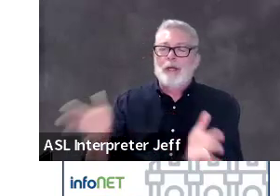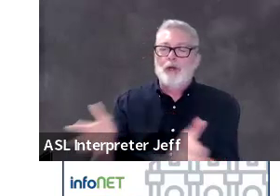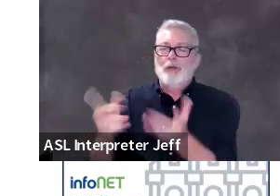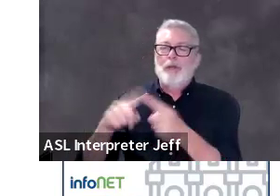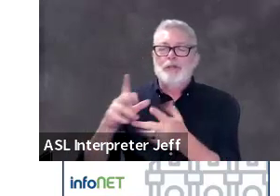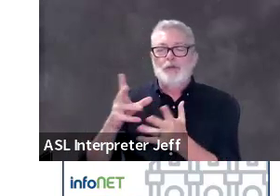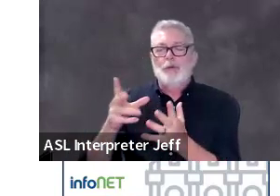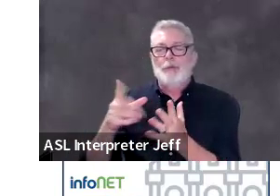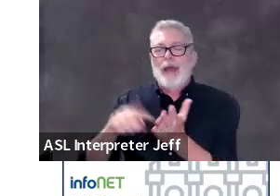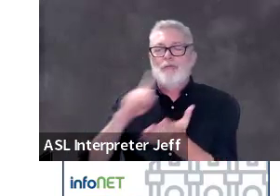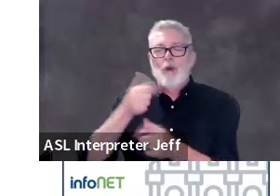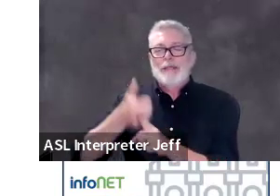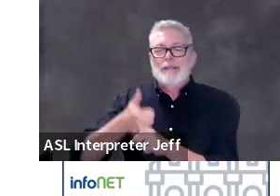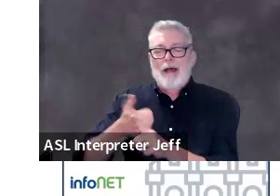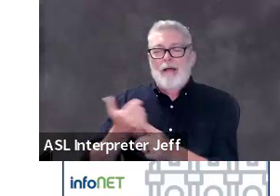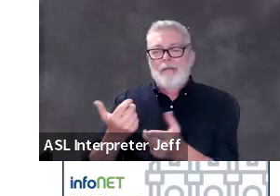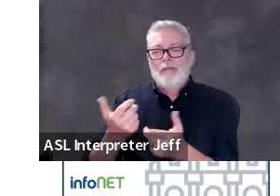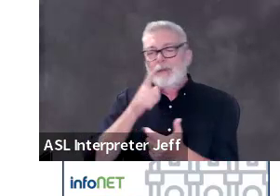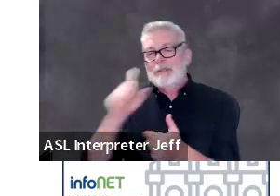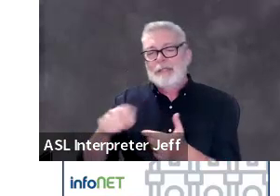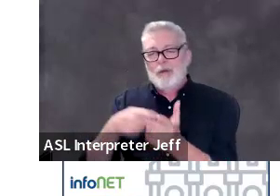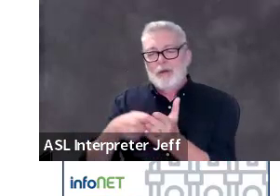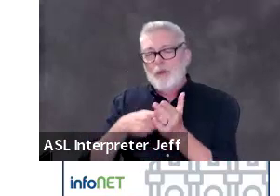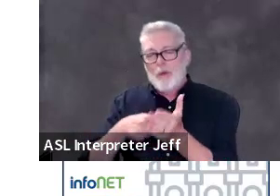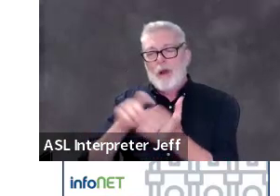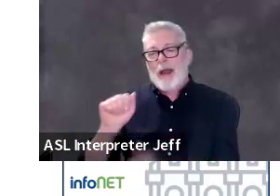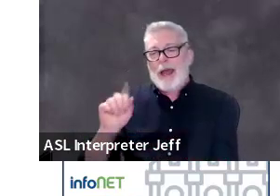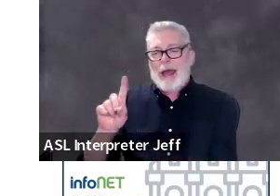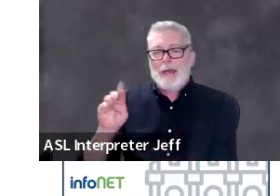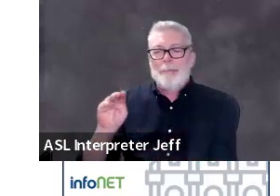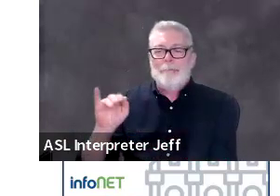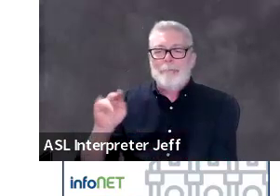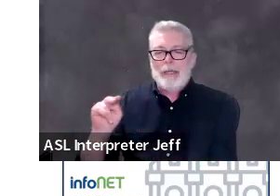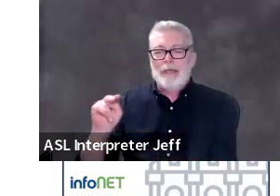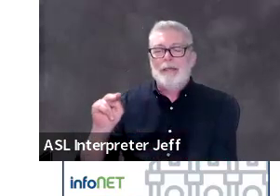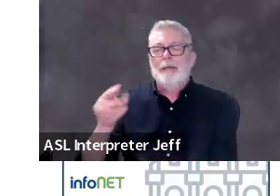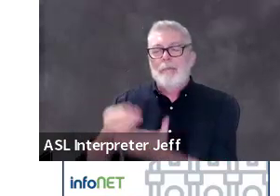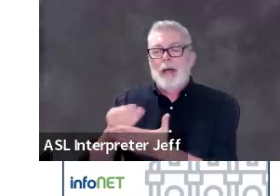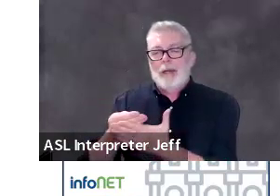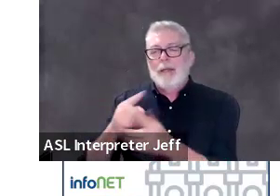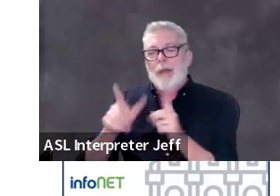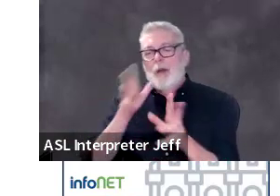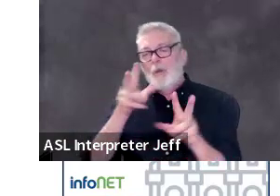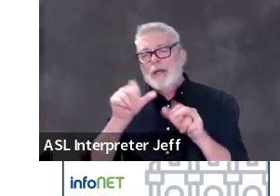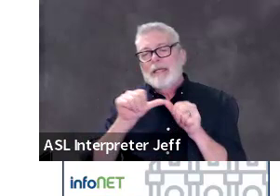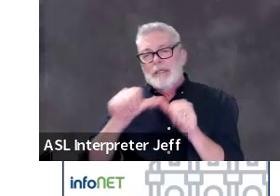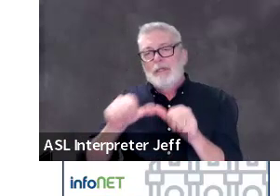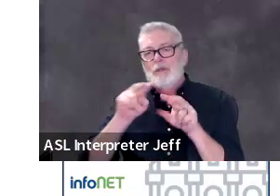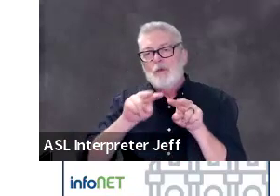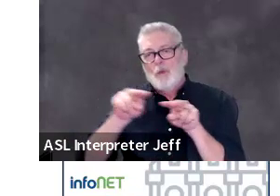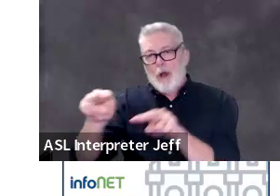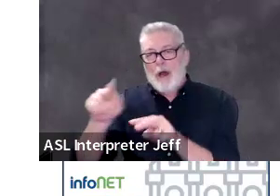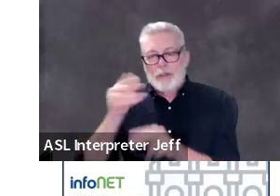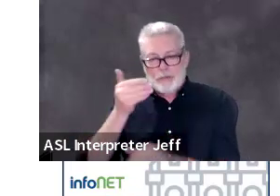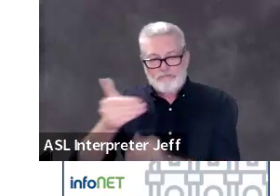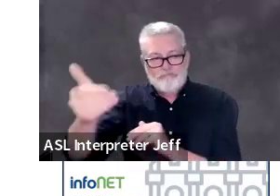doesn't need to have admin funds, but that's something we'll be watching in the future. Couple